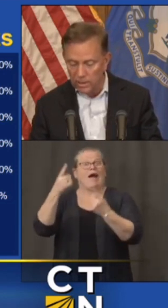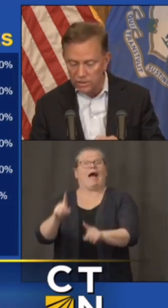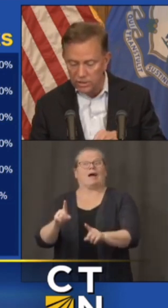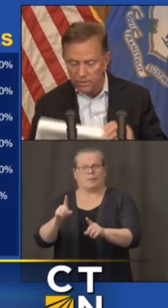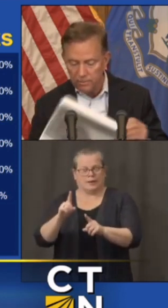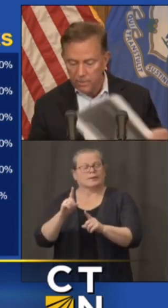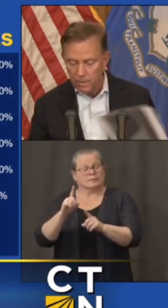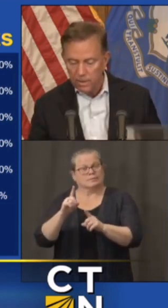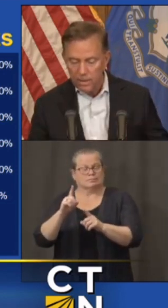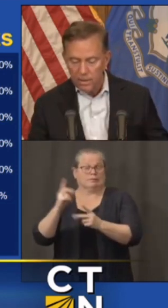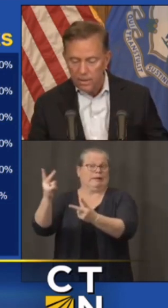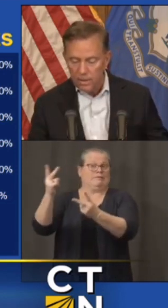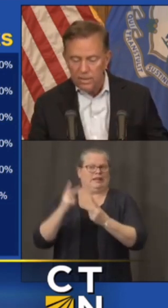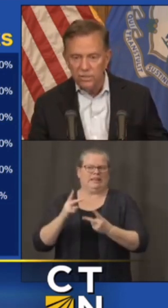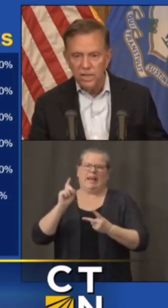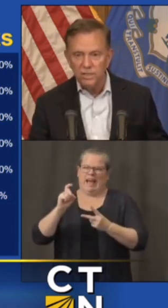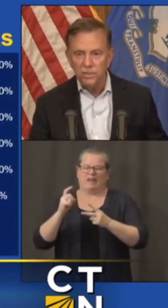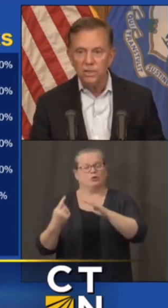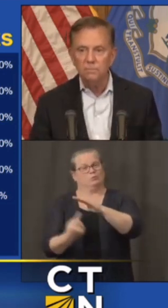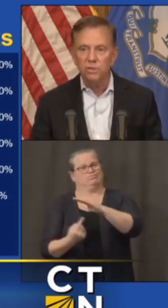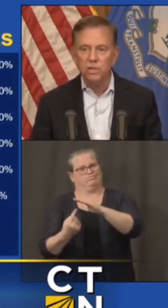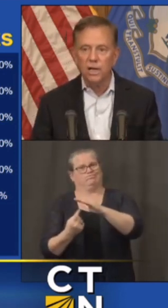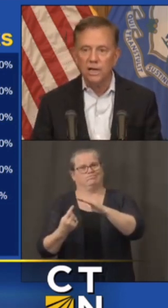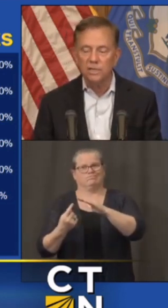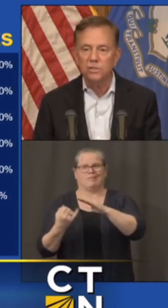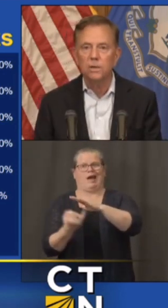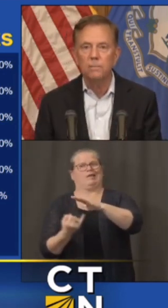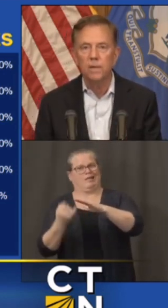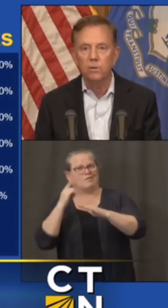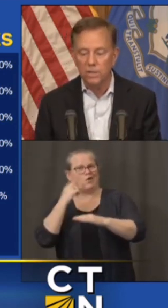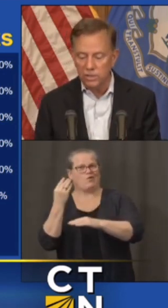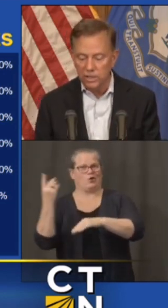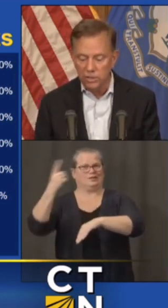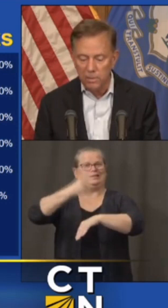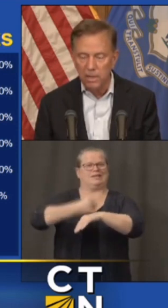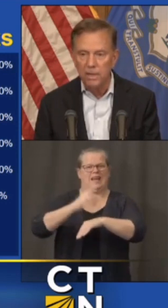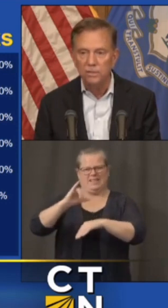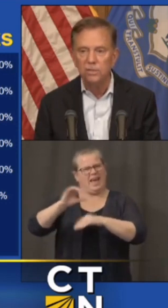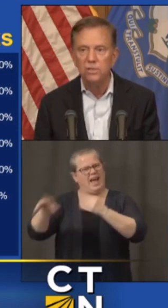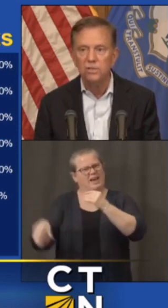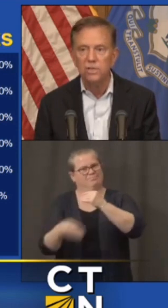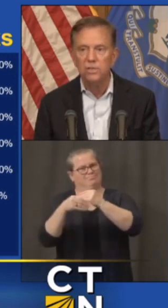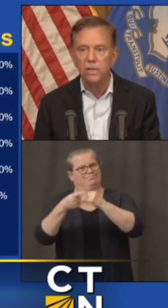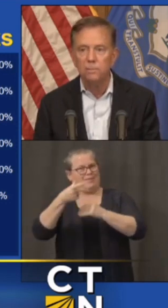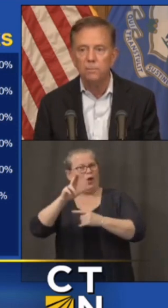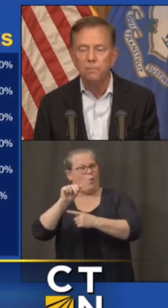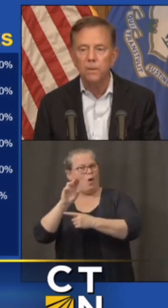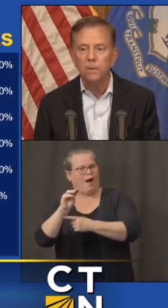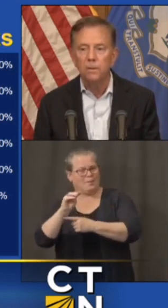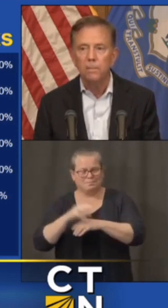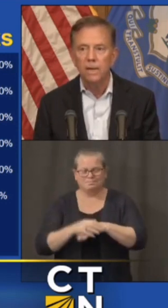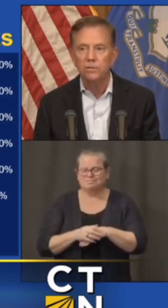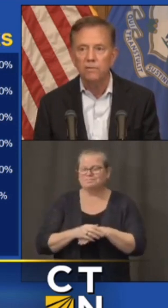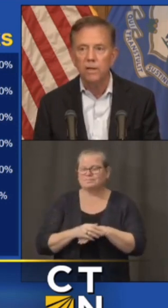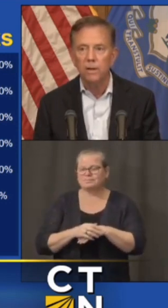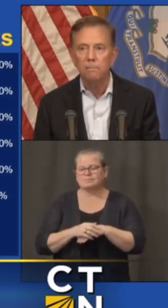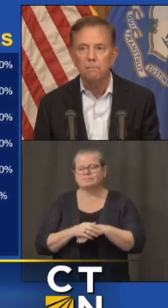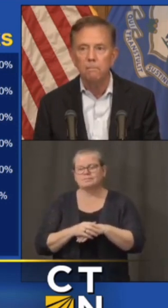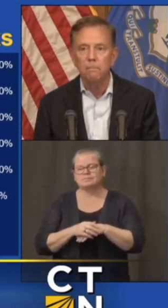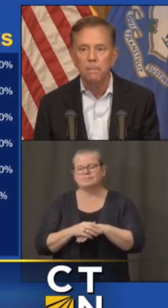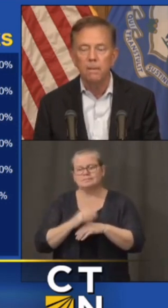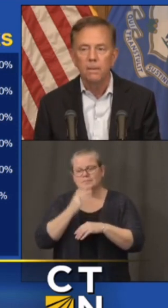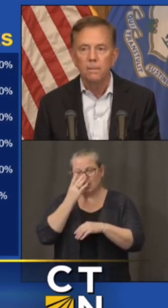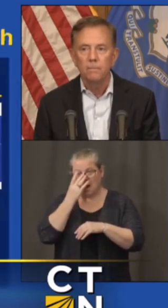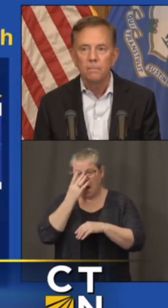our list. This next slide is interesting to me. It just is an example. Max, you have that